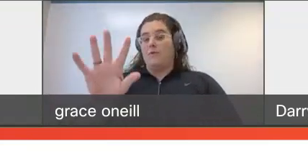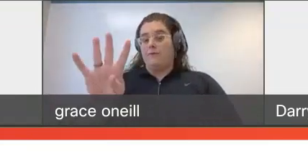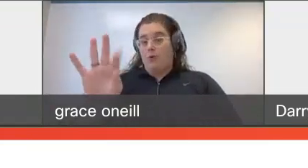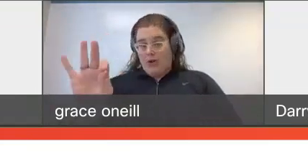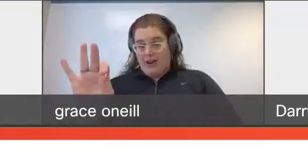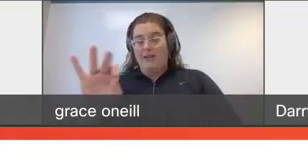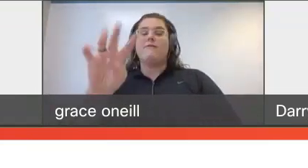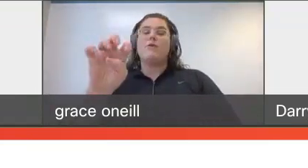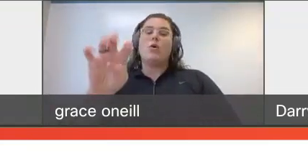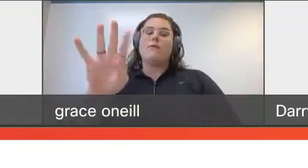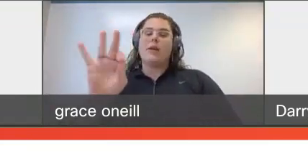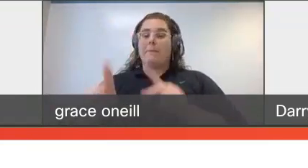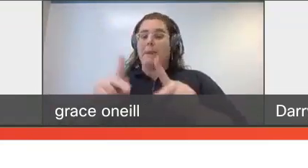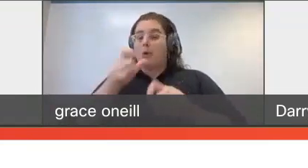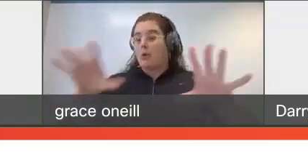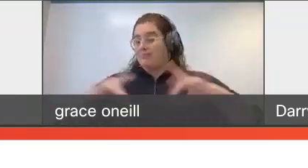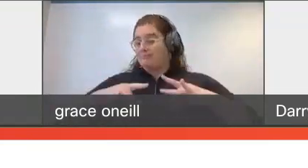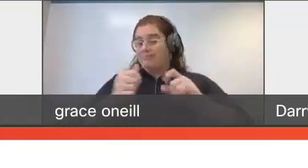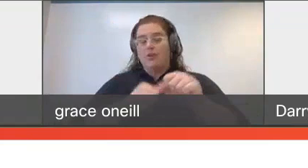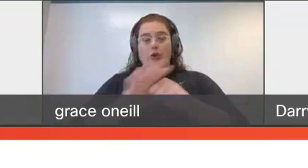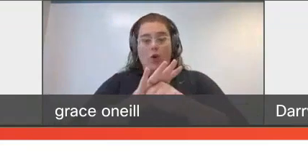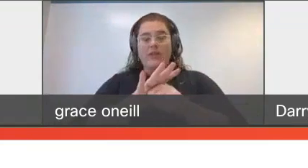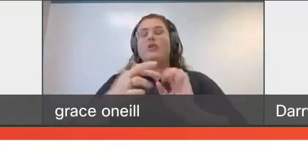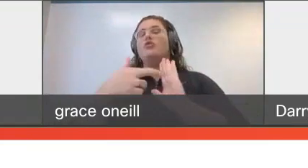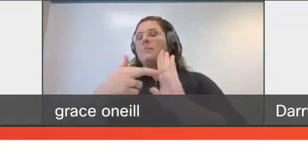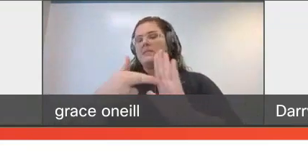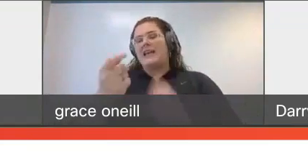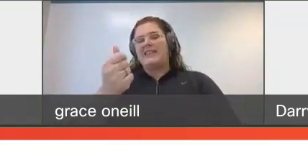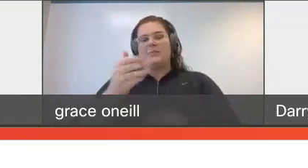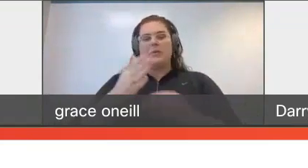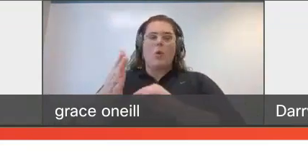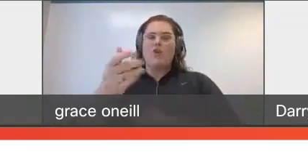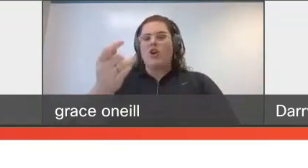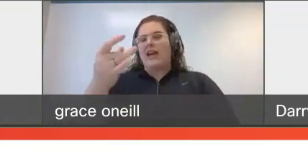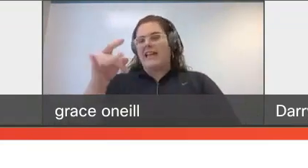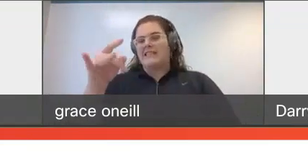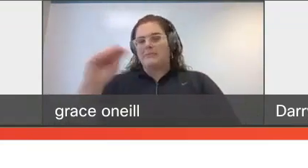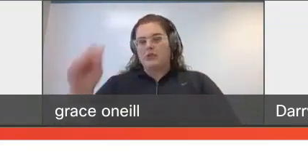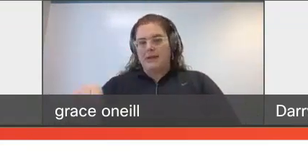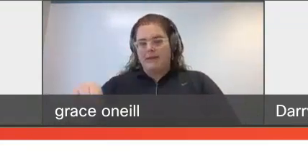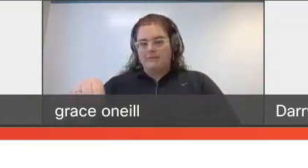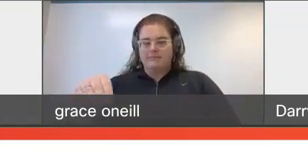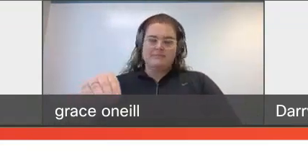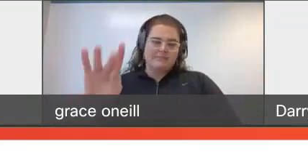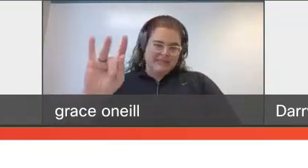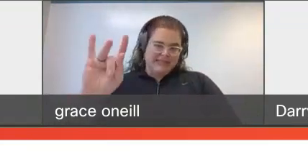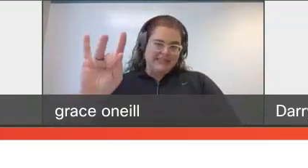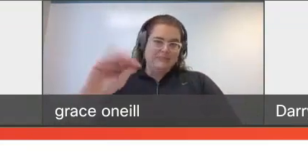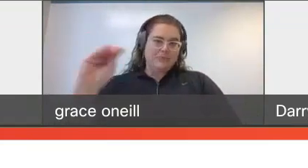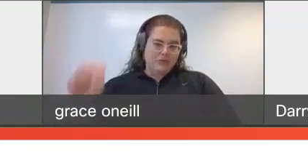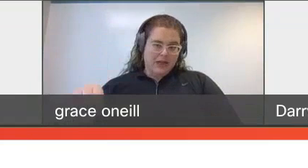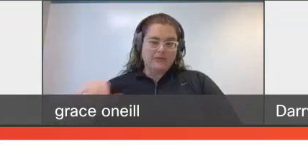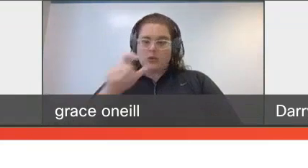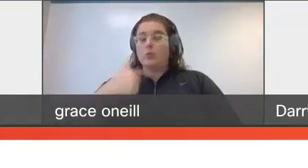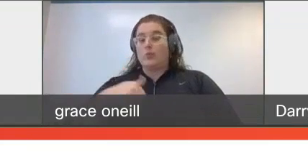COVID represent a little over 18% of people supported by DDA. We